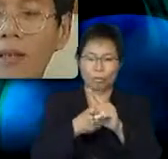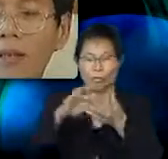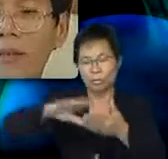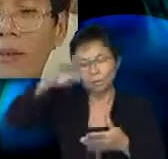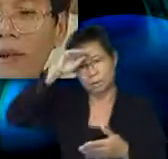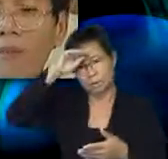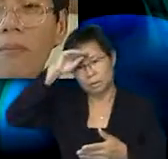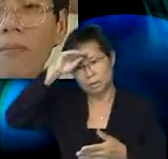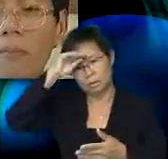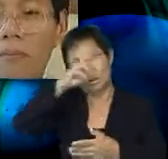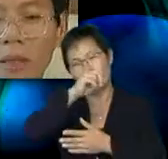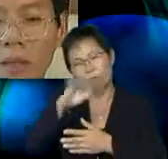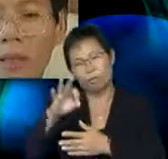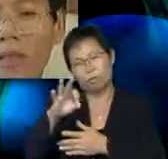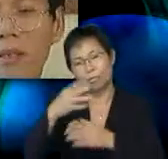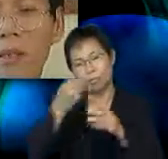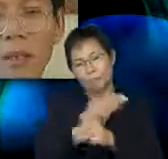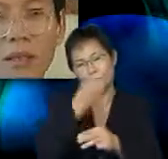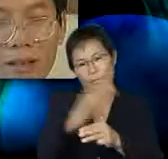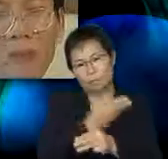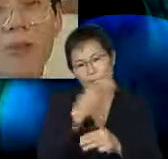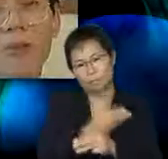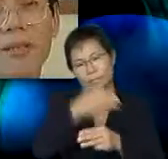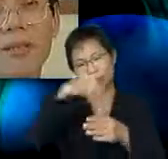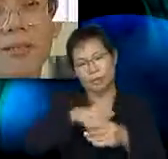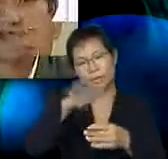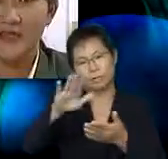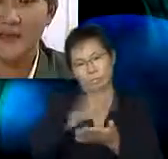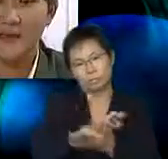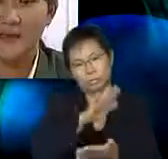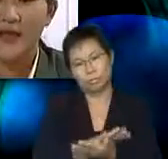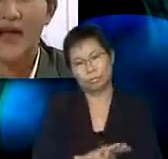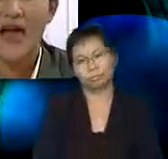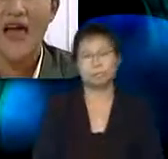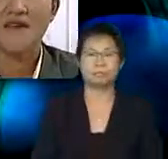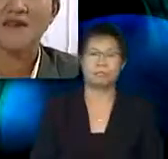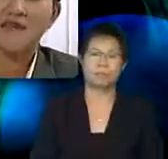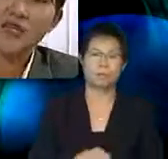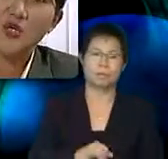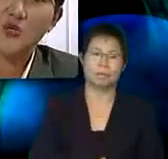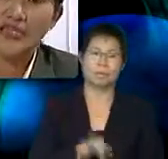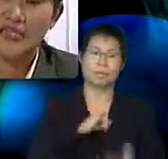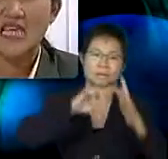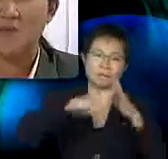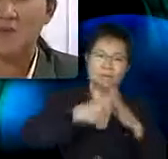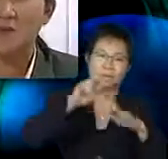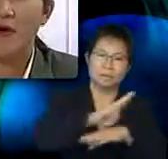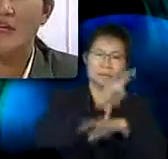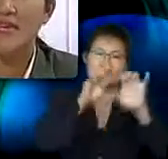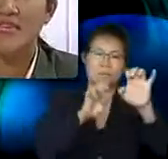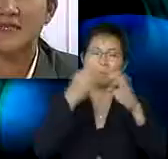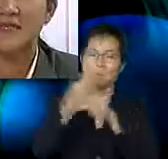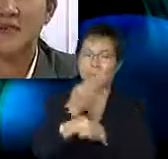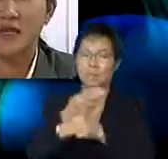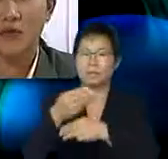learning of mathematics in their schools. I have started using the EMaths